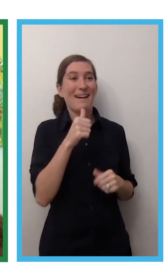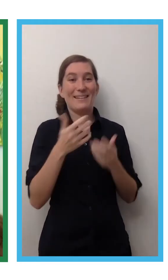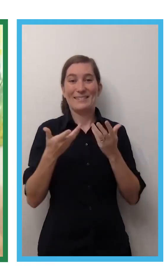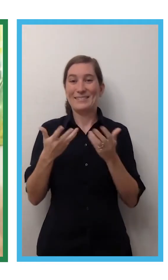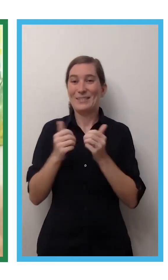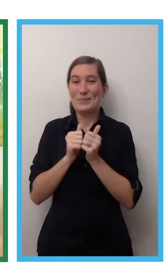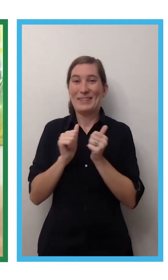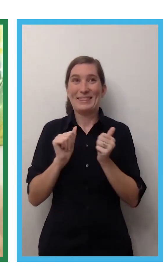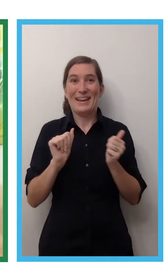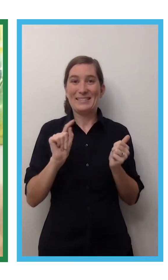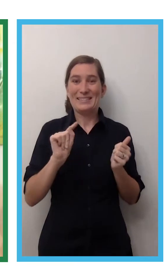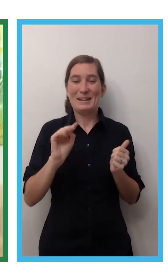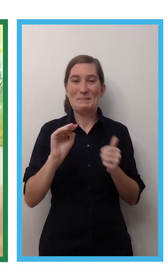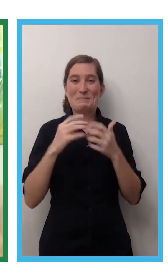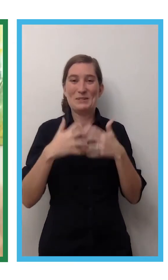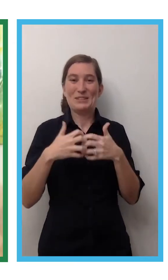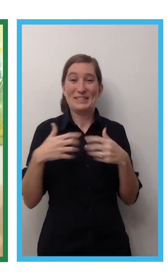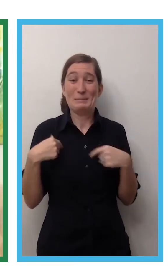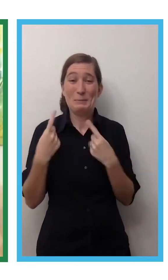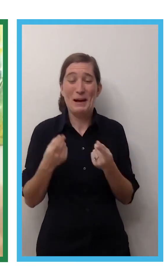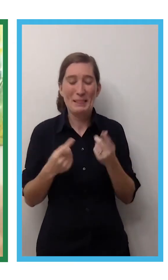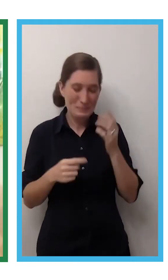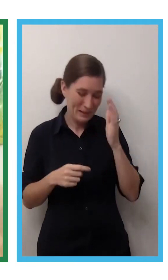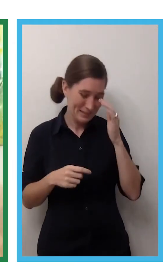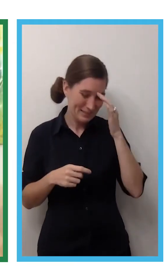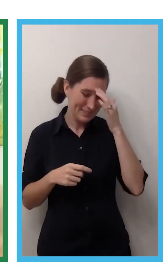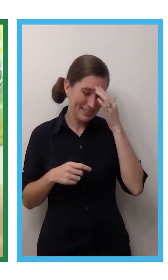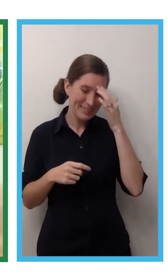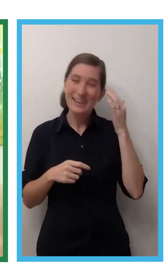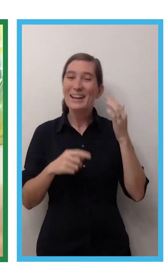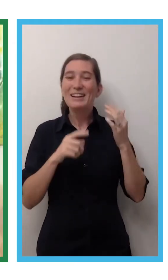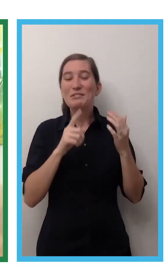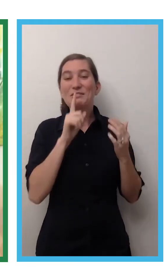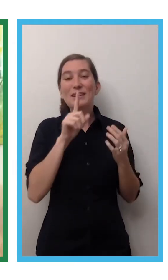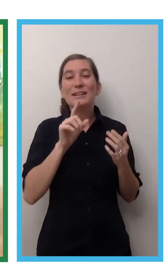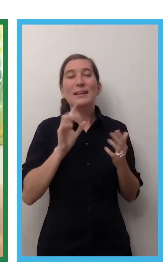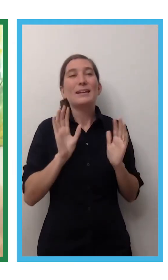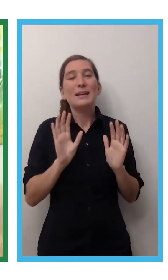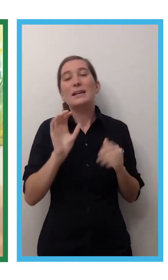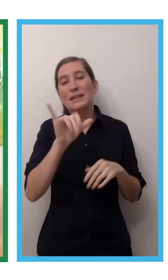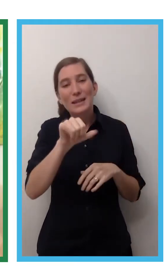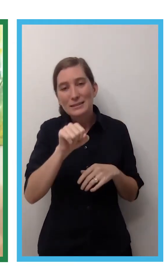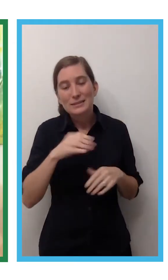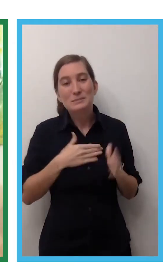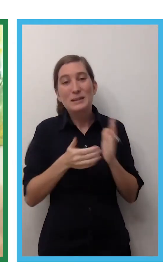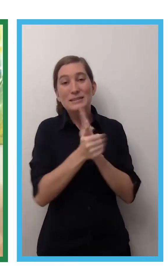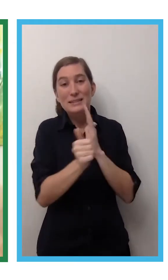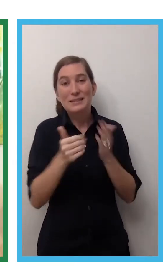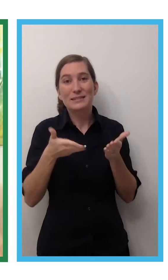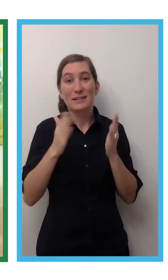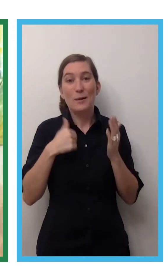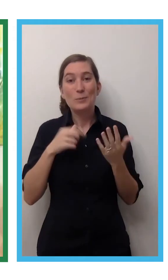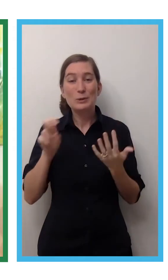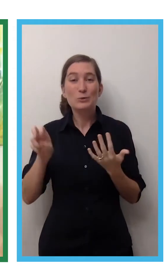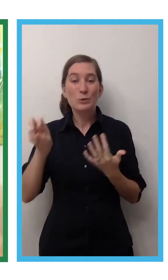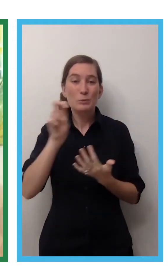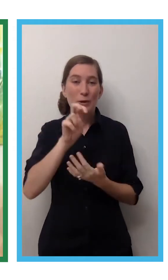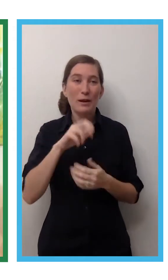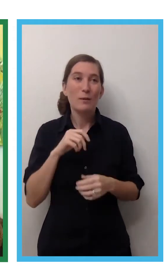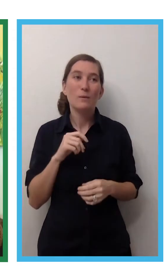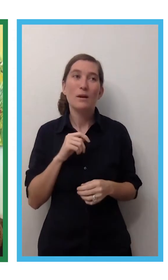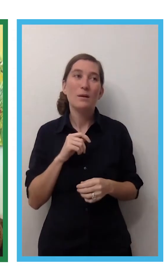same things. And so that allowed me to kind of jump around. But, you know, as I started, I